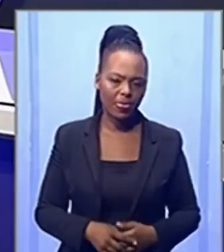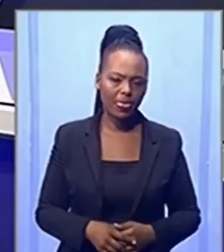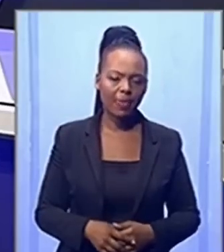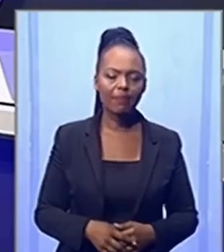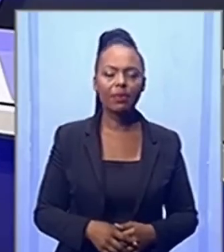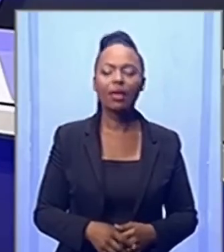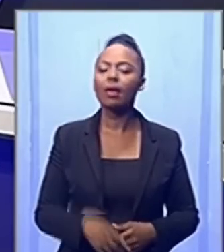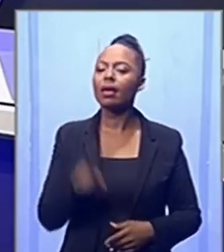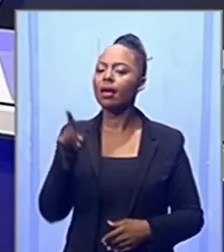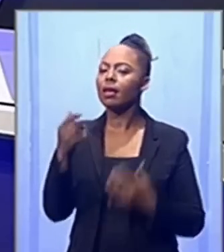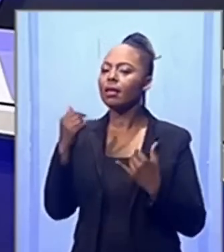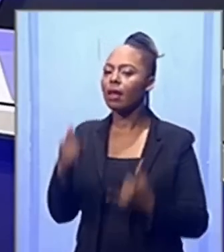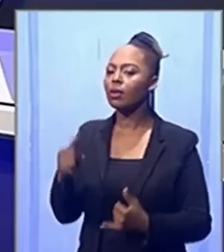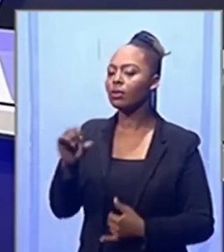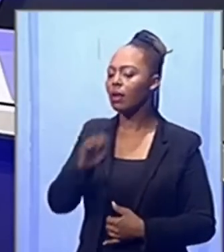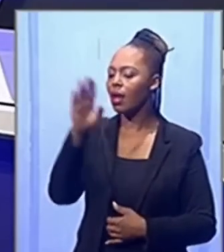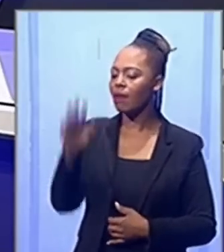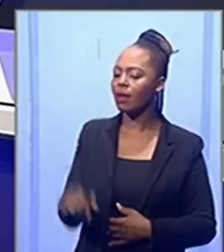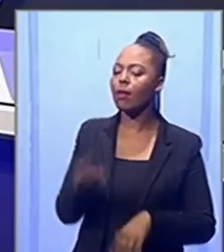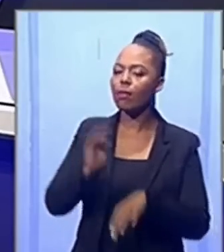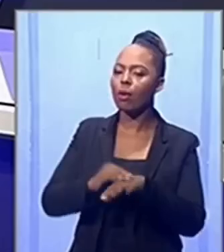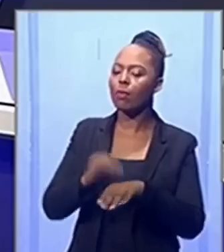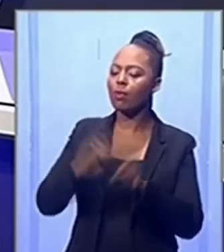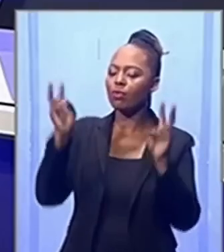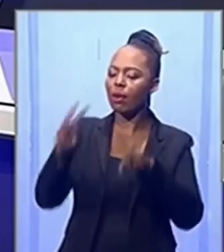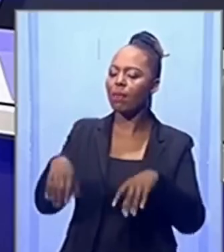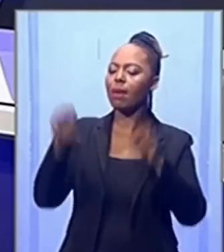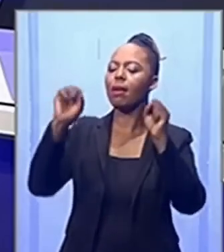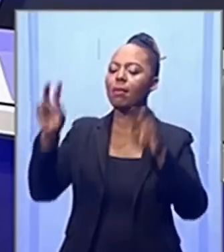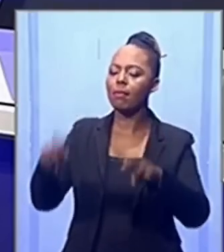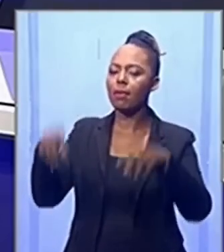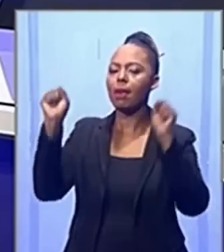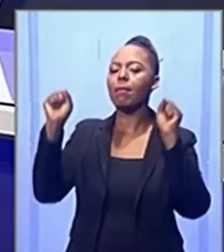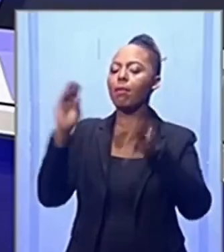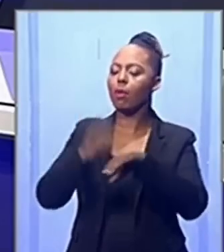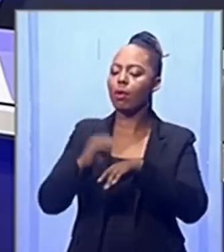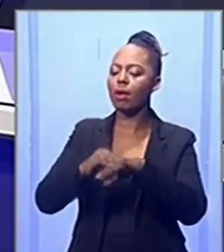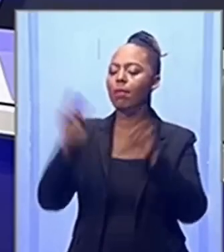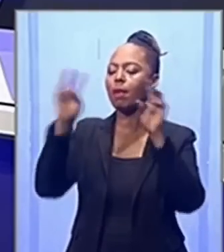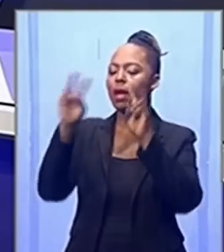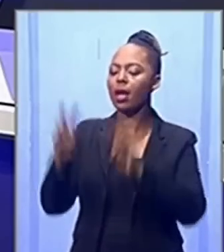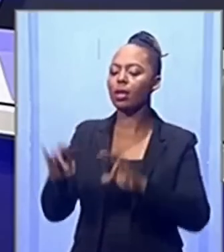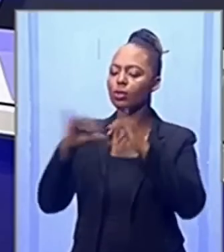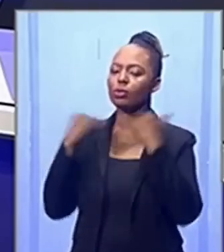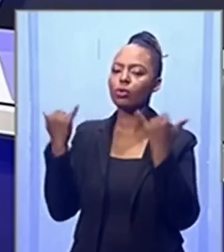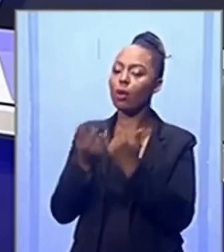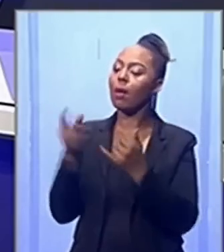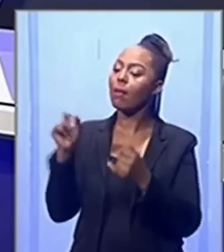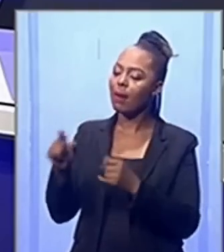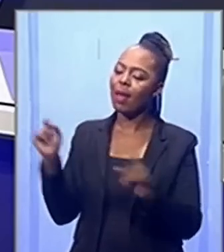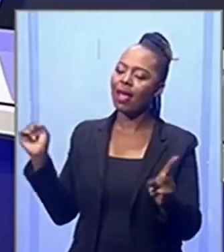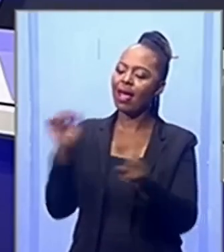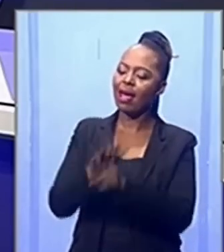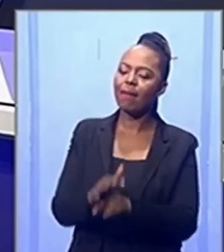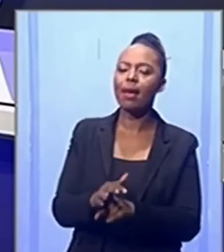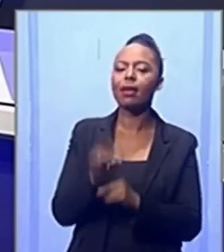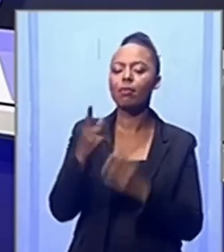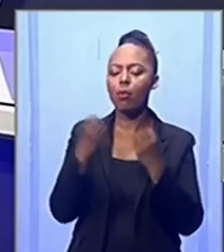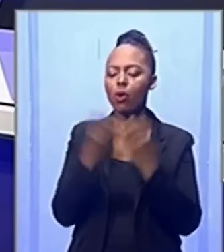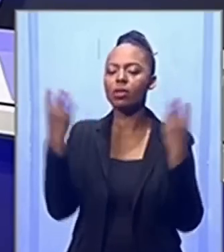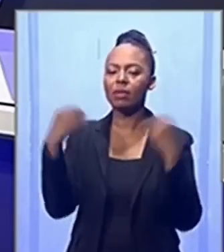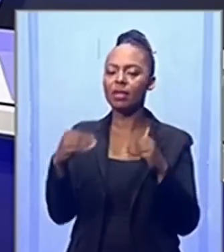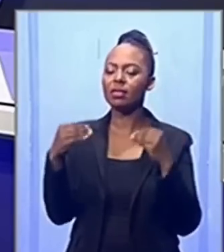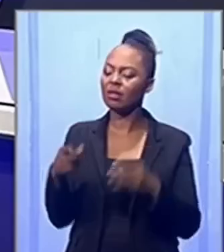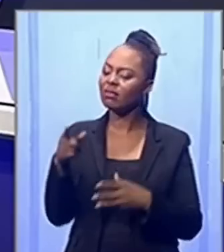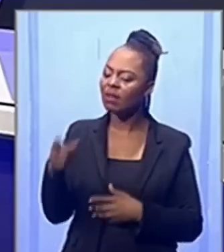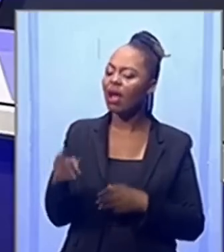Afrika Borwa re na le mathata a utingwa motlakase kgafetsa le mathata Eskom e bang a ama dikgwebo tse ngata. E ka ba dinaha tsa BRICS mohlomong di ka thusa